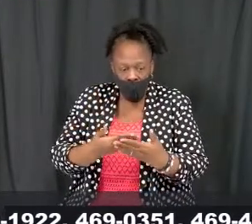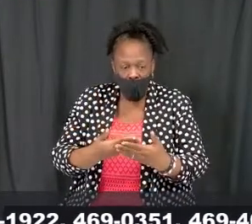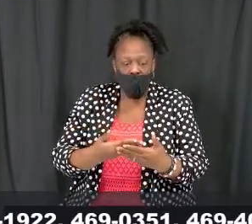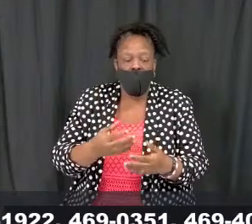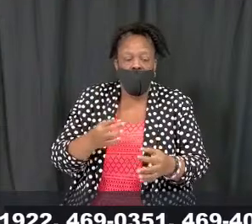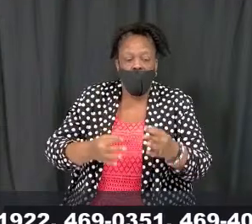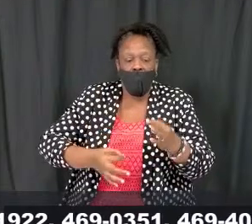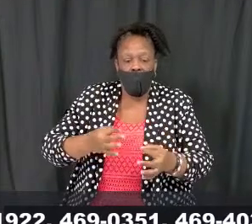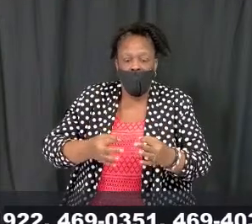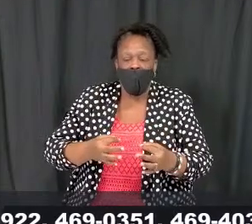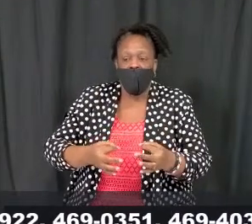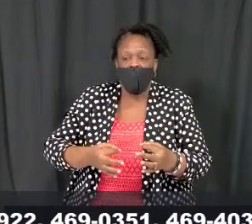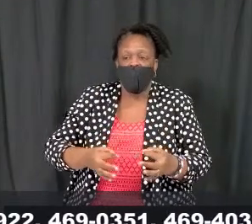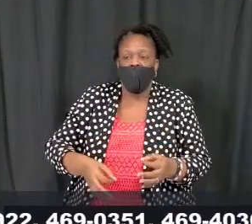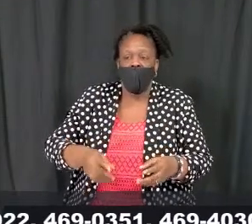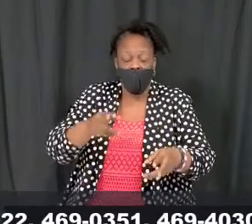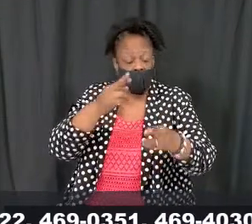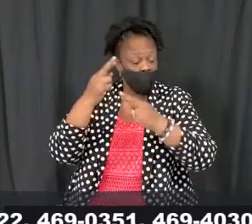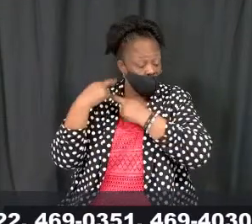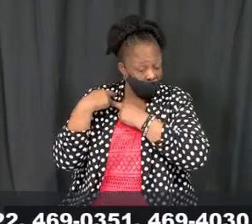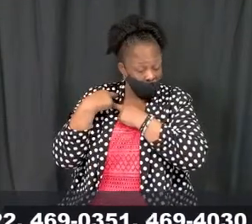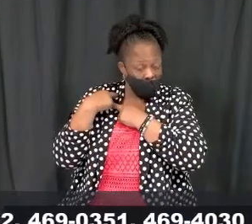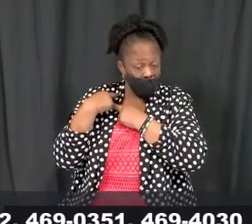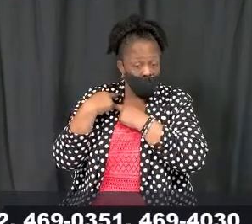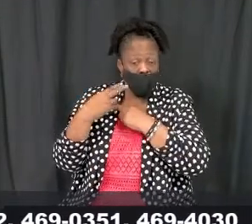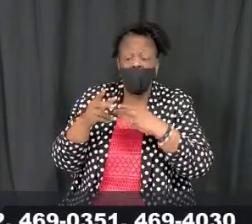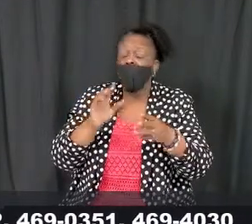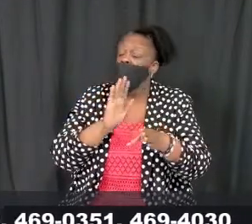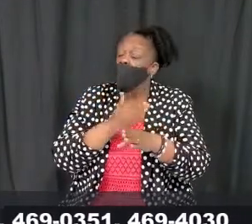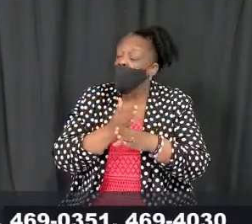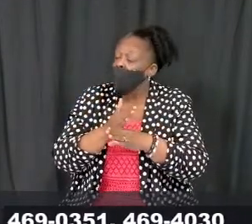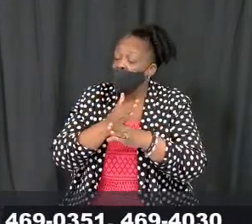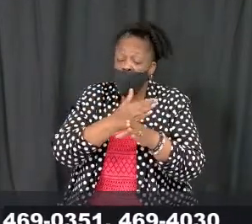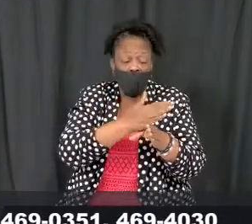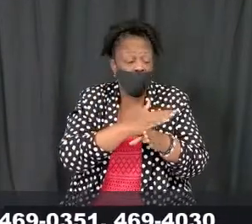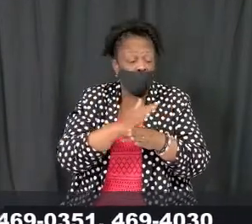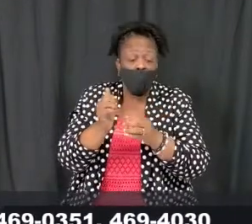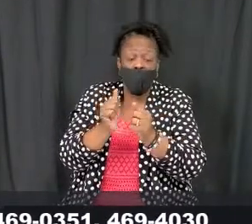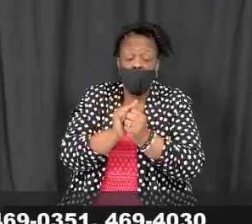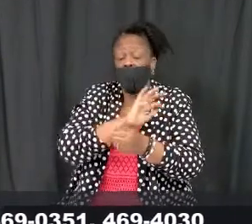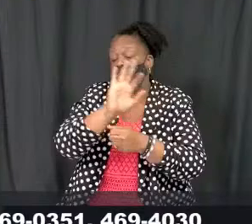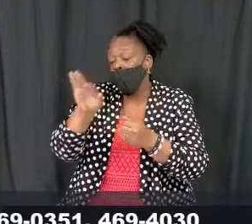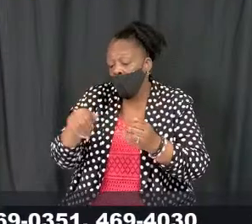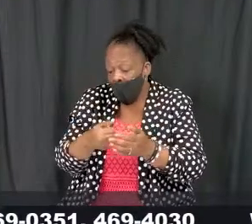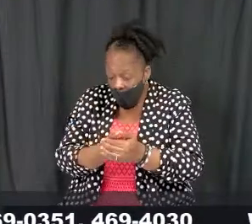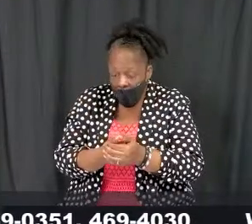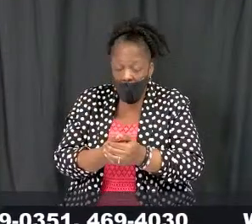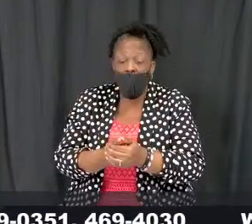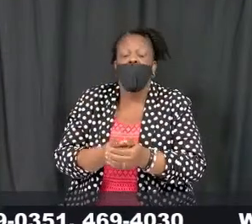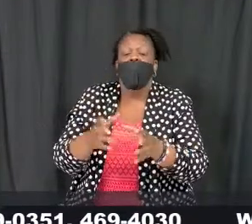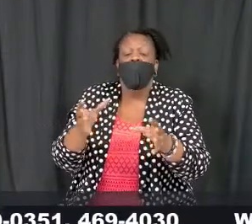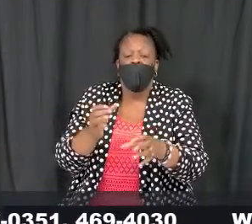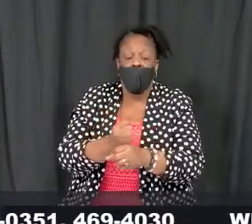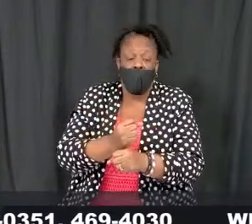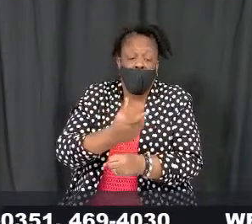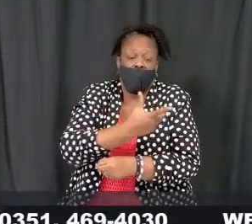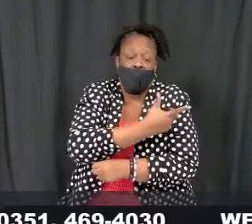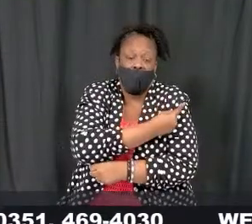the responsibility of reaching it be shared evenly among the individual society